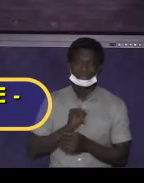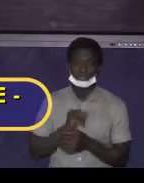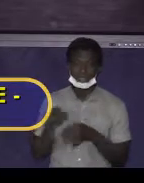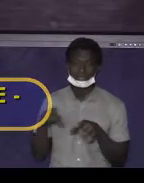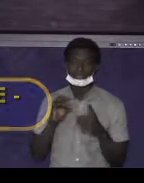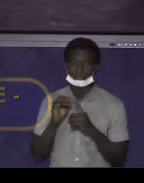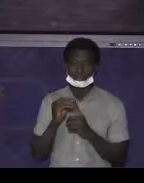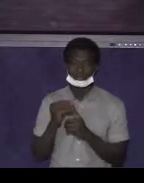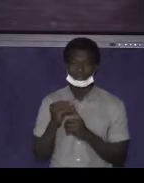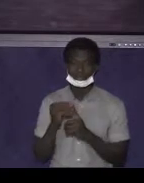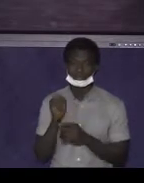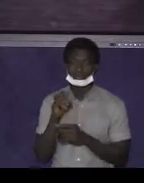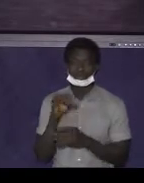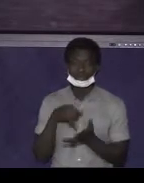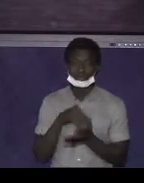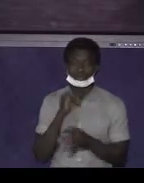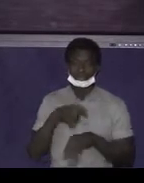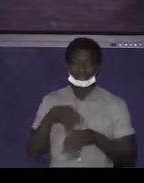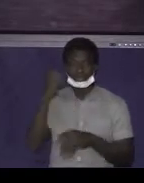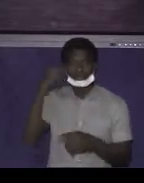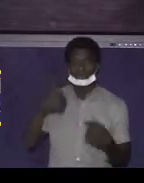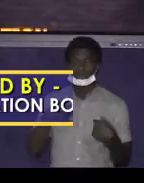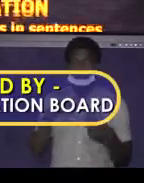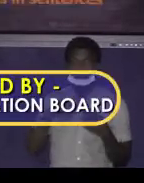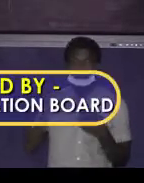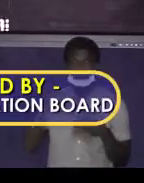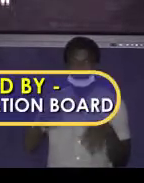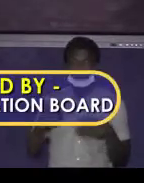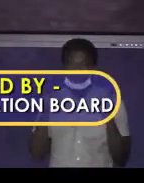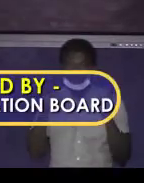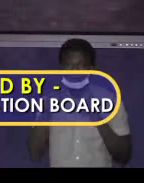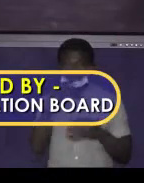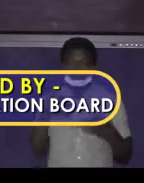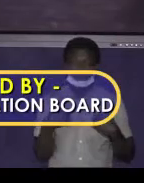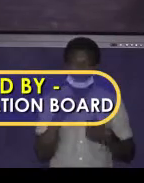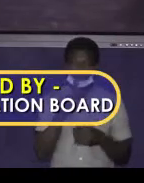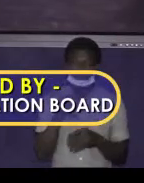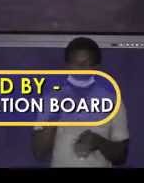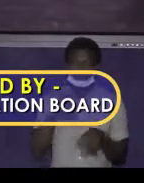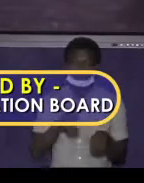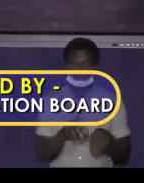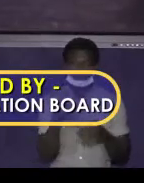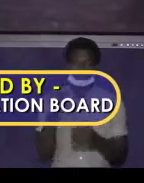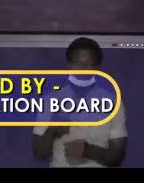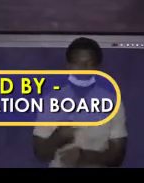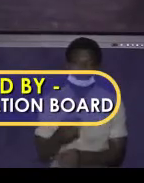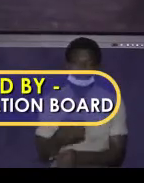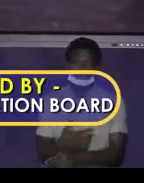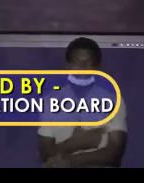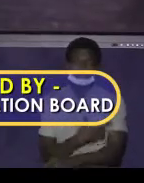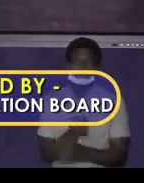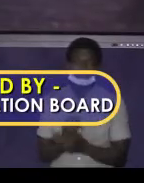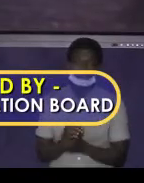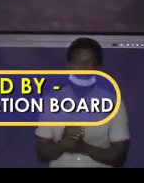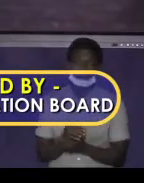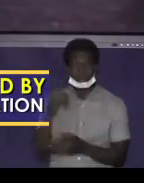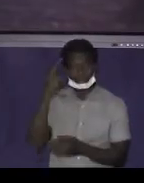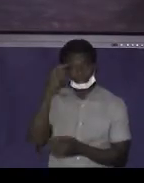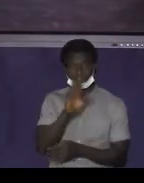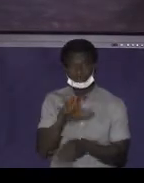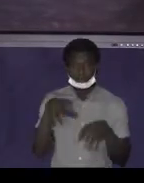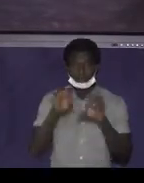did too. So it is time for me to see how attentive you have been in the course of this lesson. For